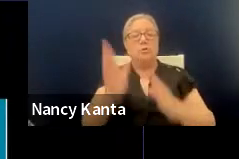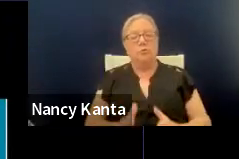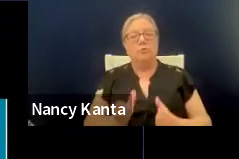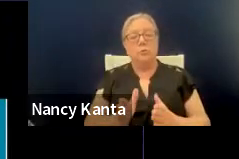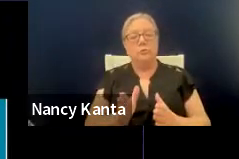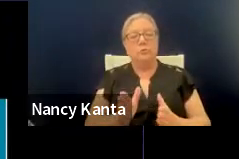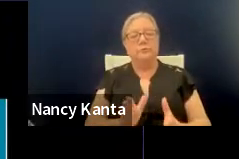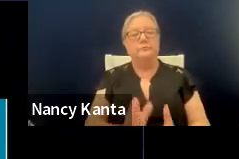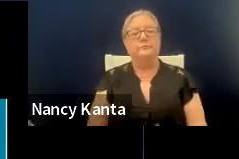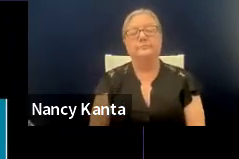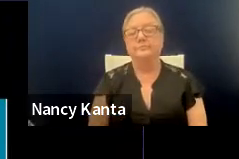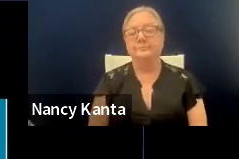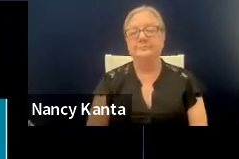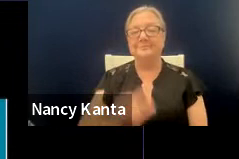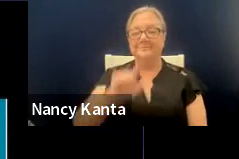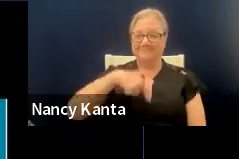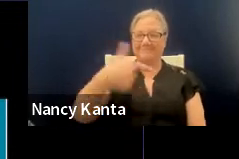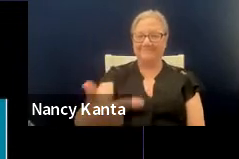journey.